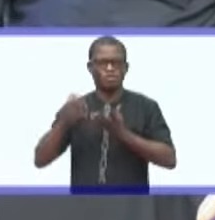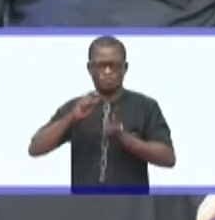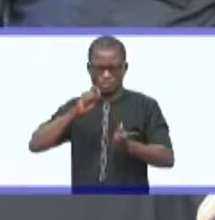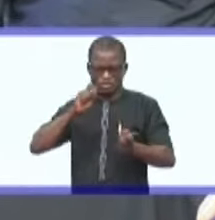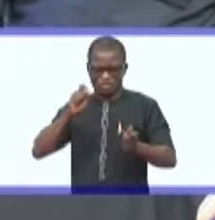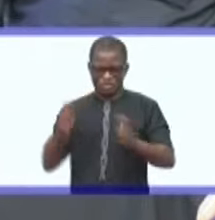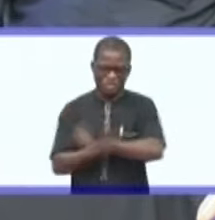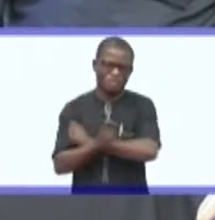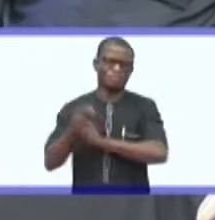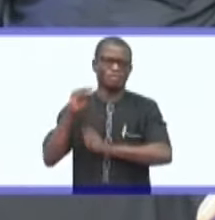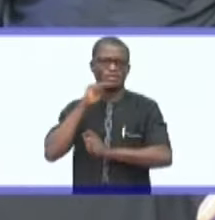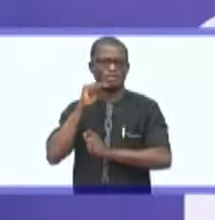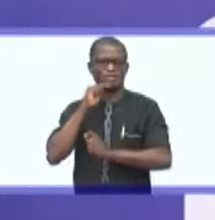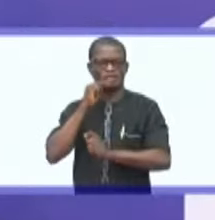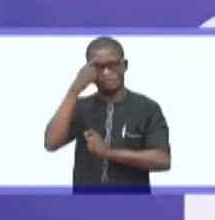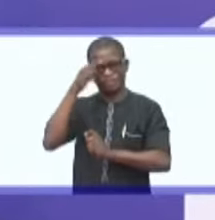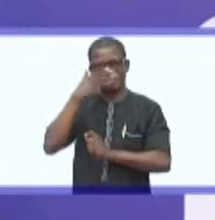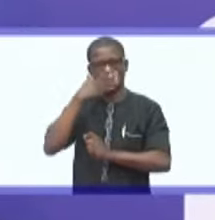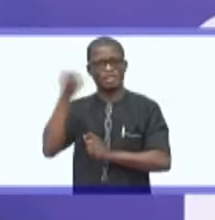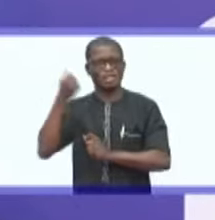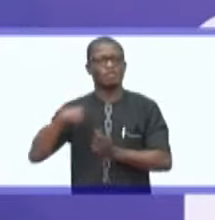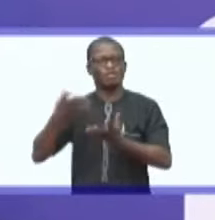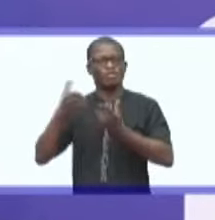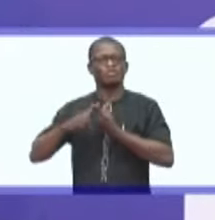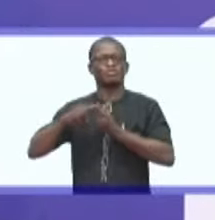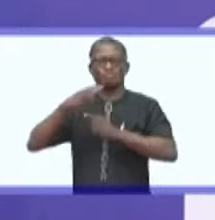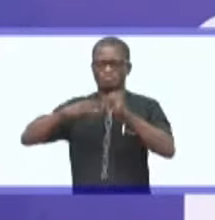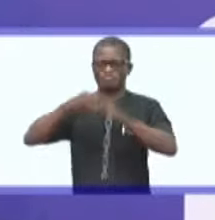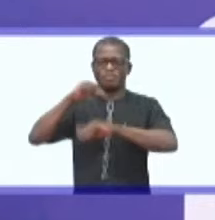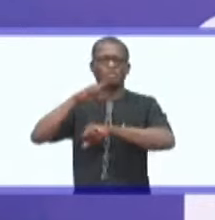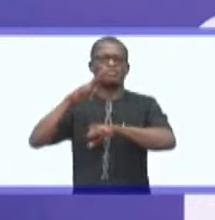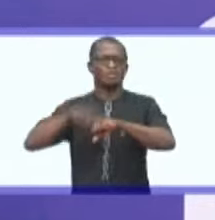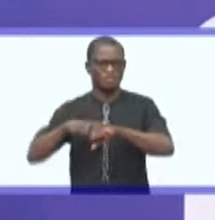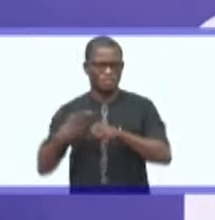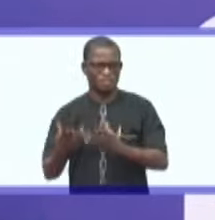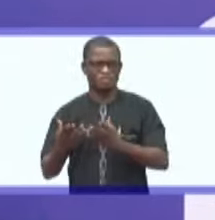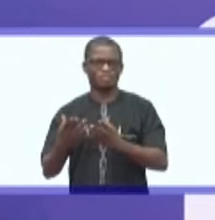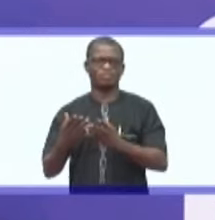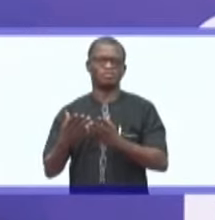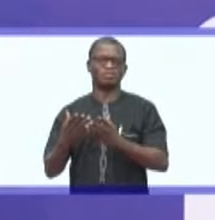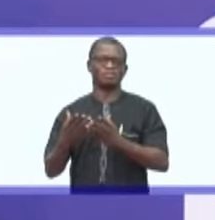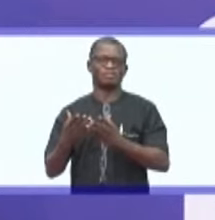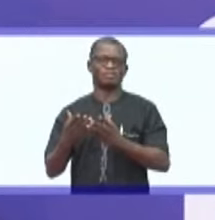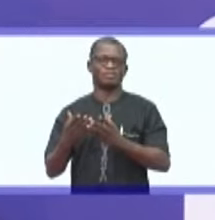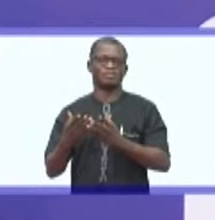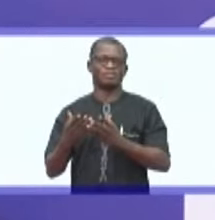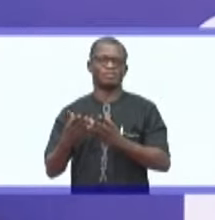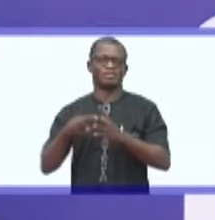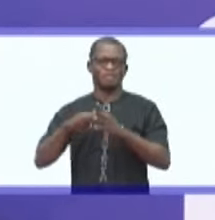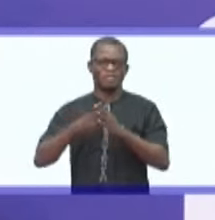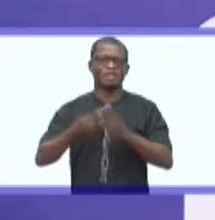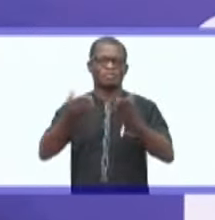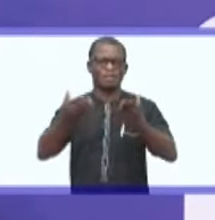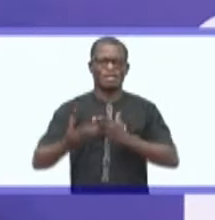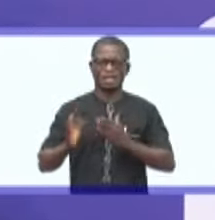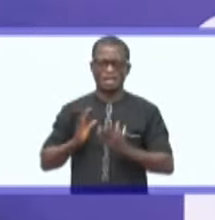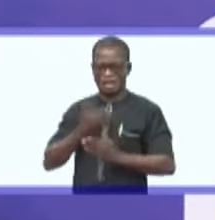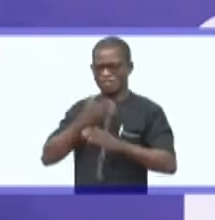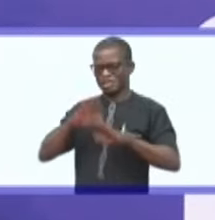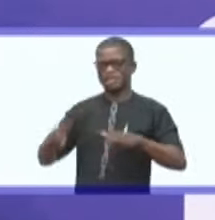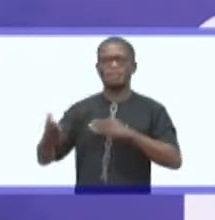around. We want to start building a nation that starts pulling people out of poverty, start bringing our children back to